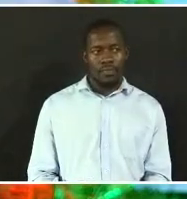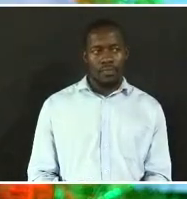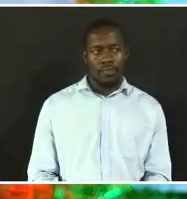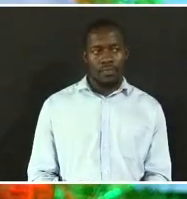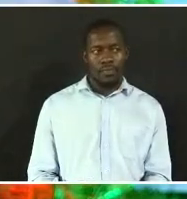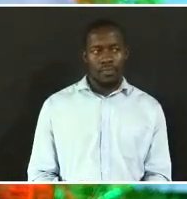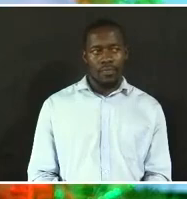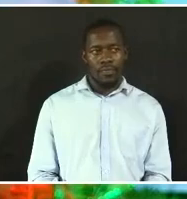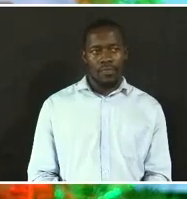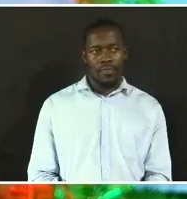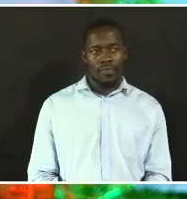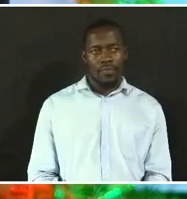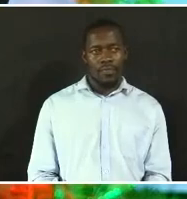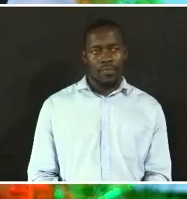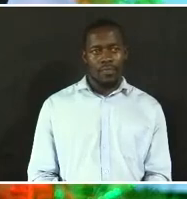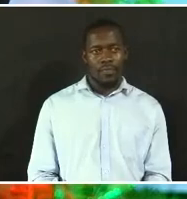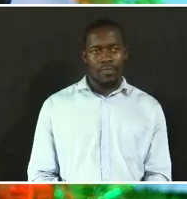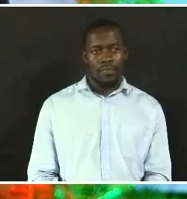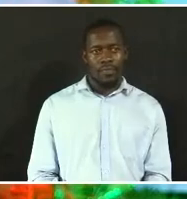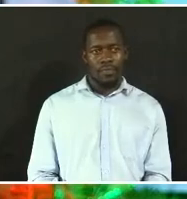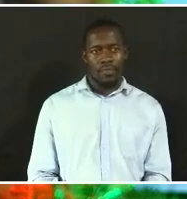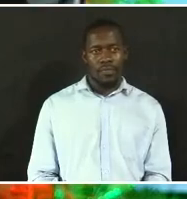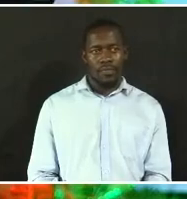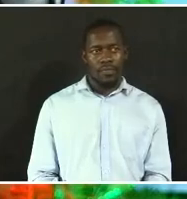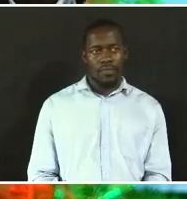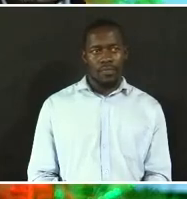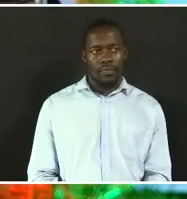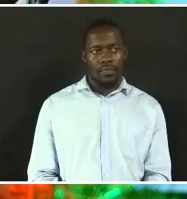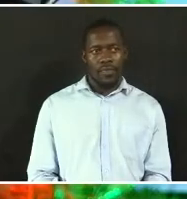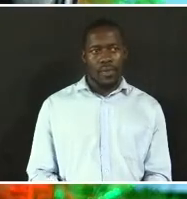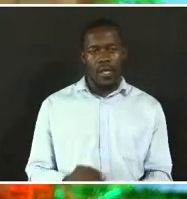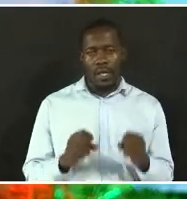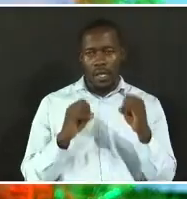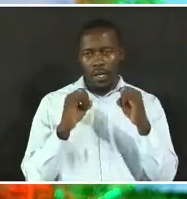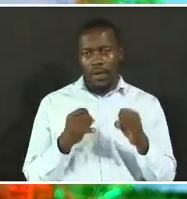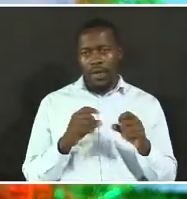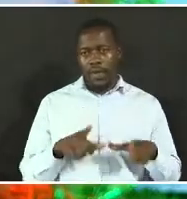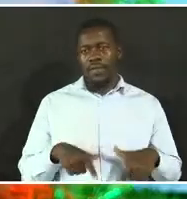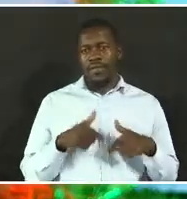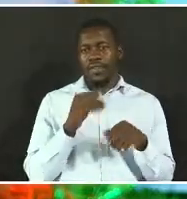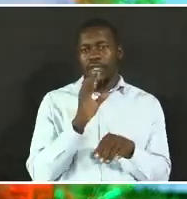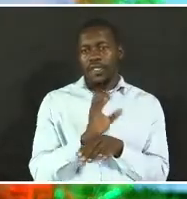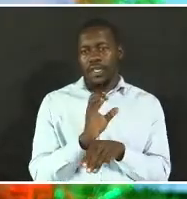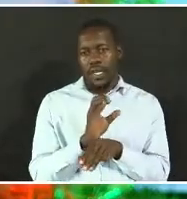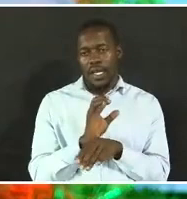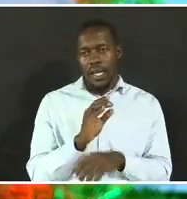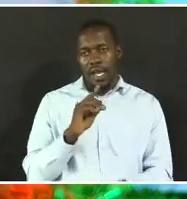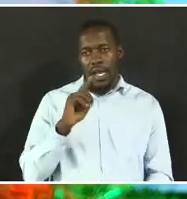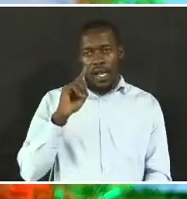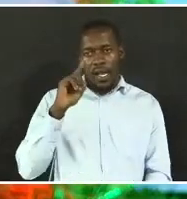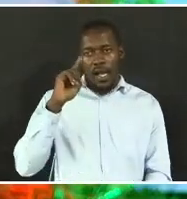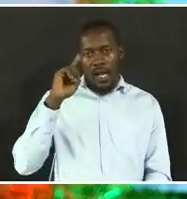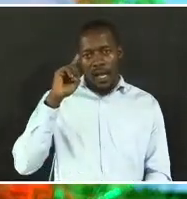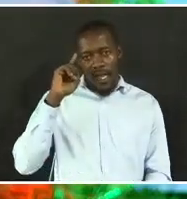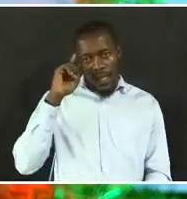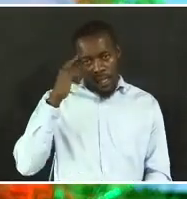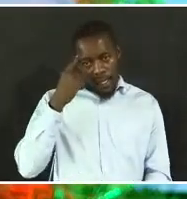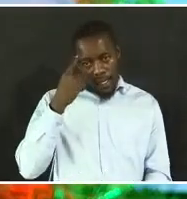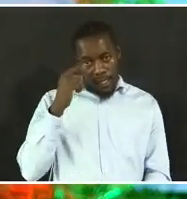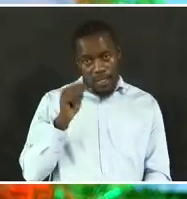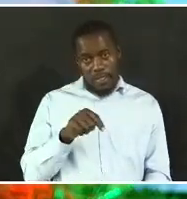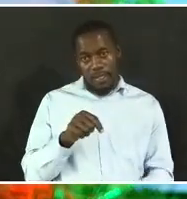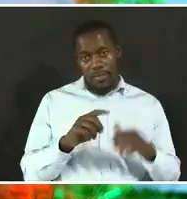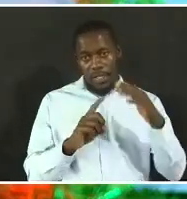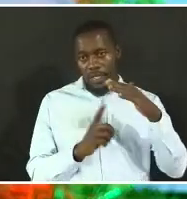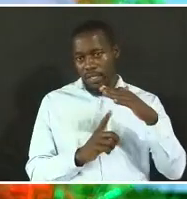Adventist members and the world at large, Christians, I think if there's a neglected ministry, it is this